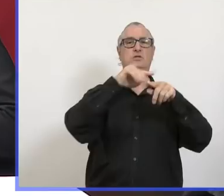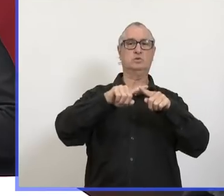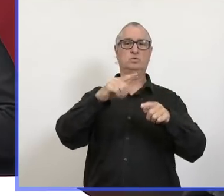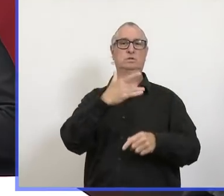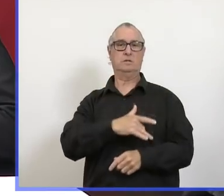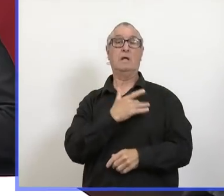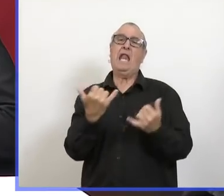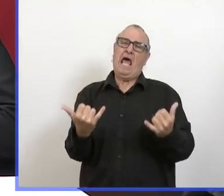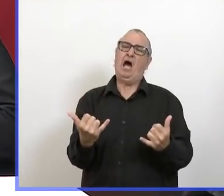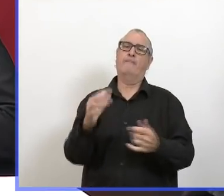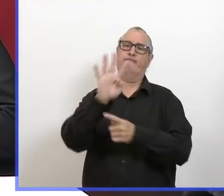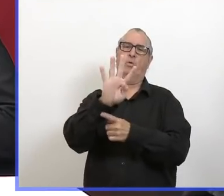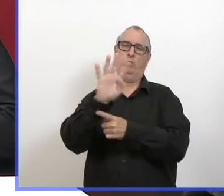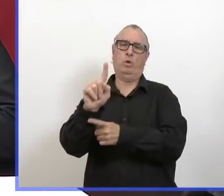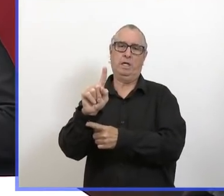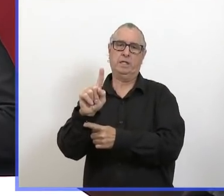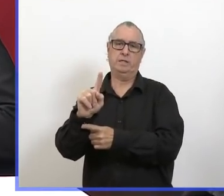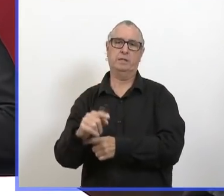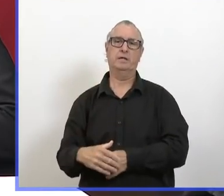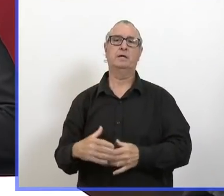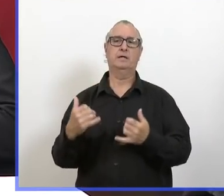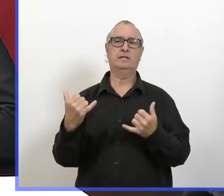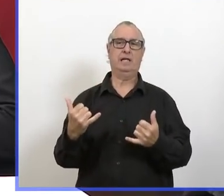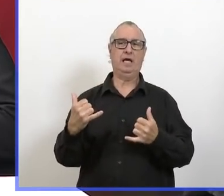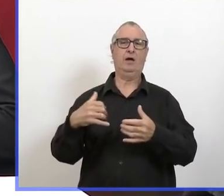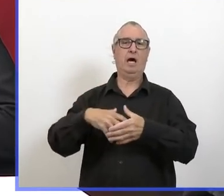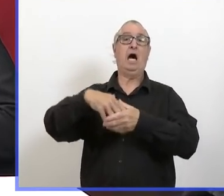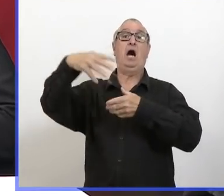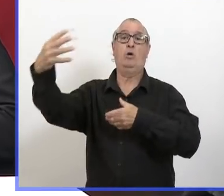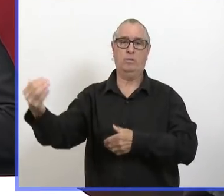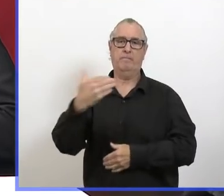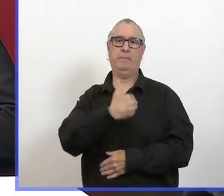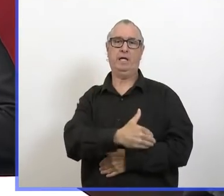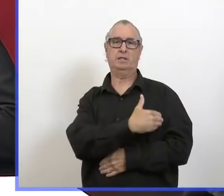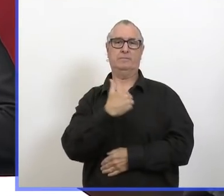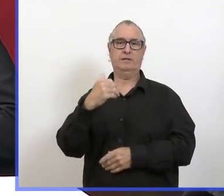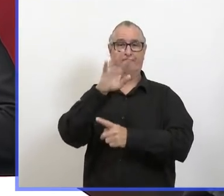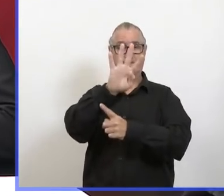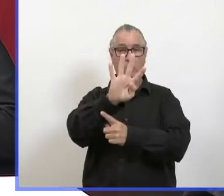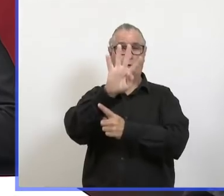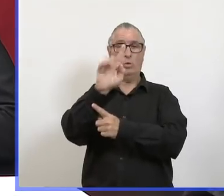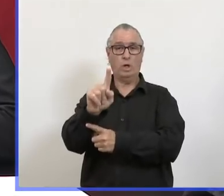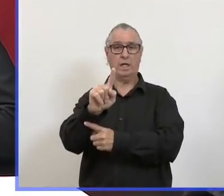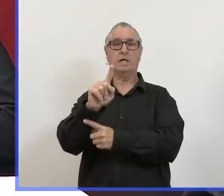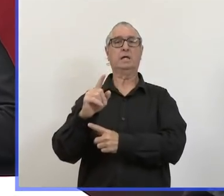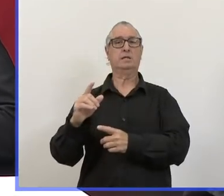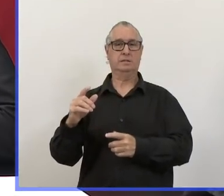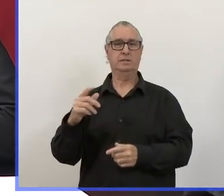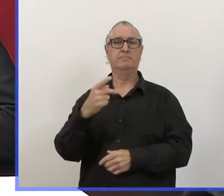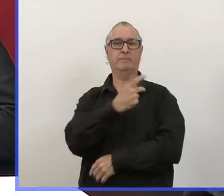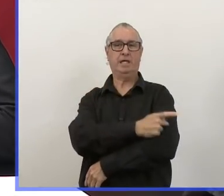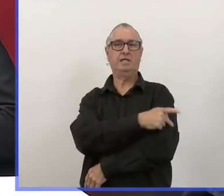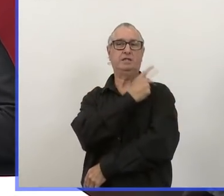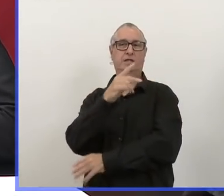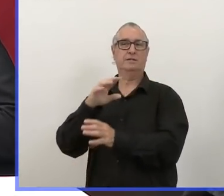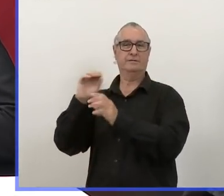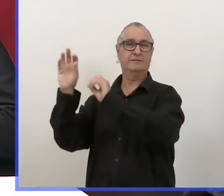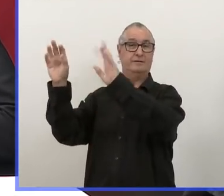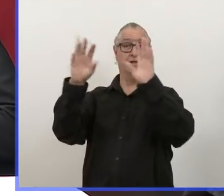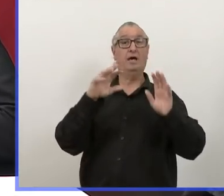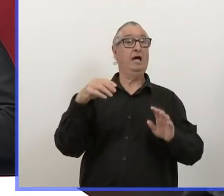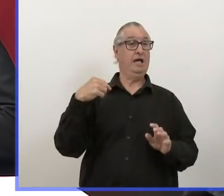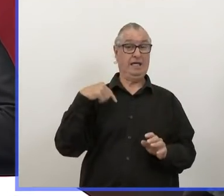So that's 41 Manitobans, because our ICUs are full, had to be taken to another province to get care. And all of